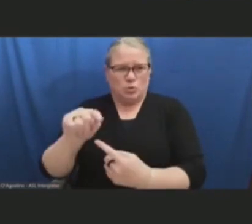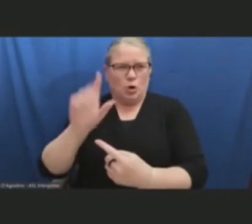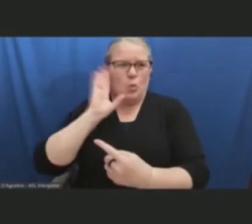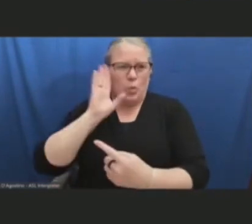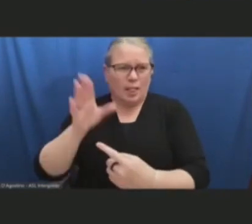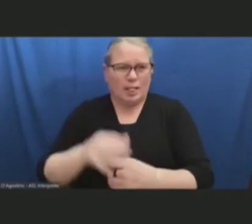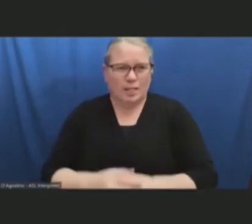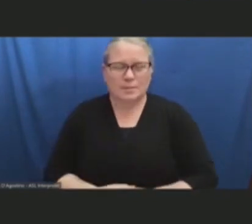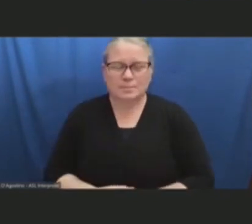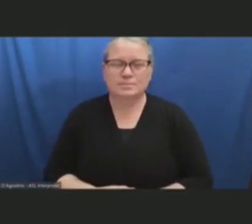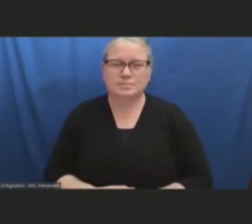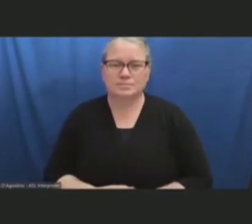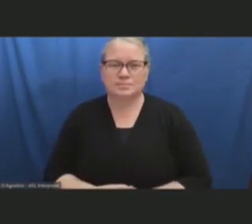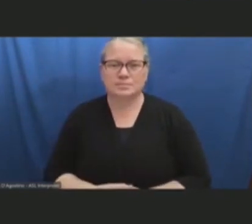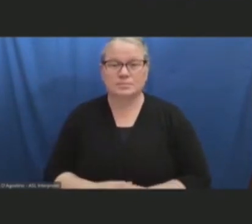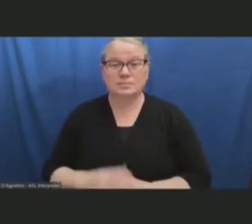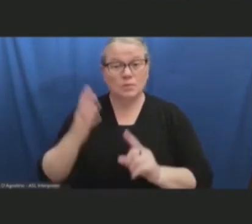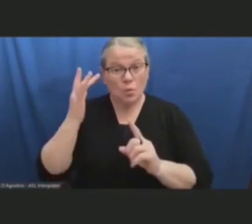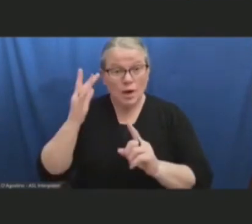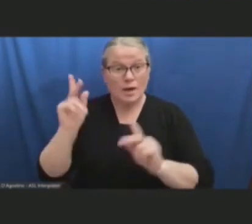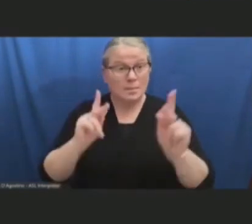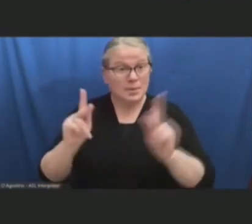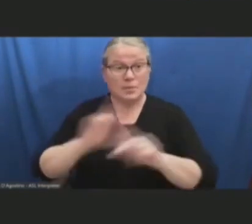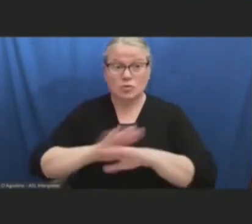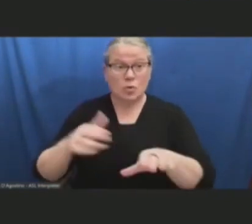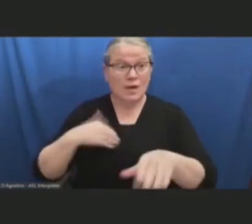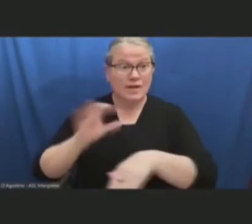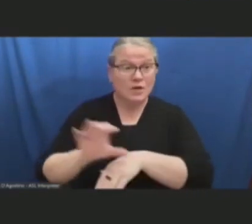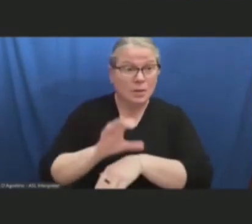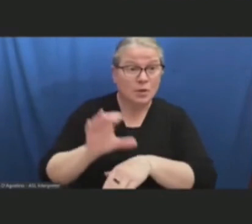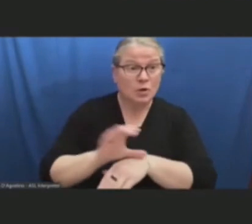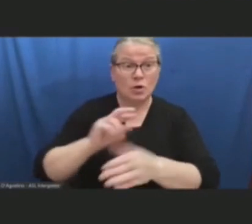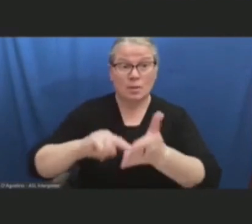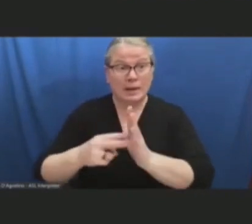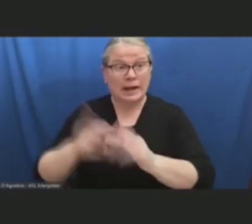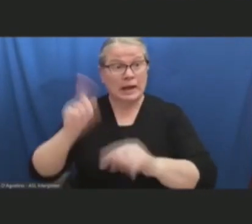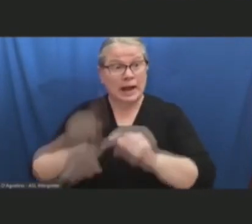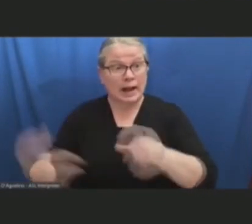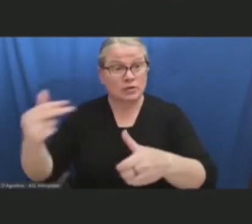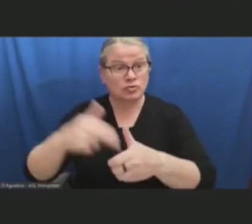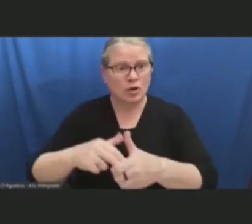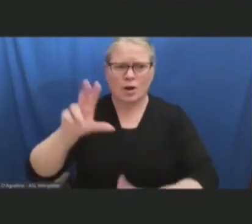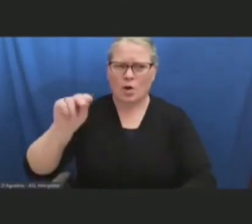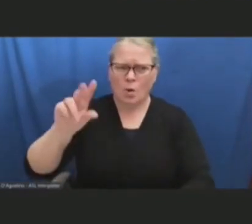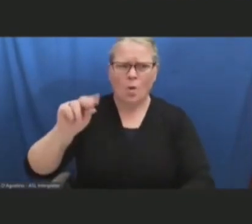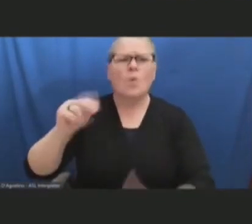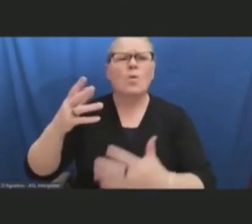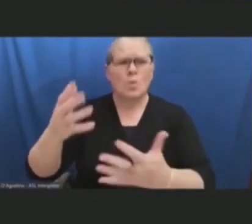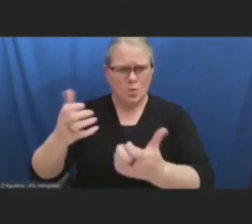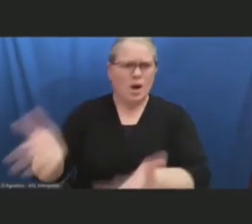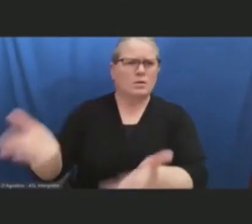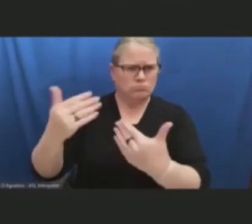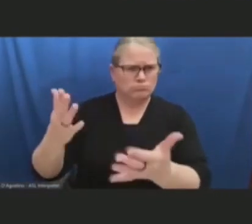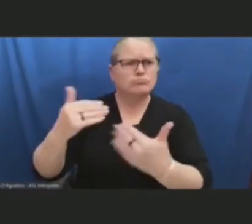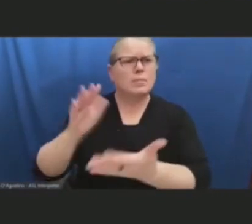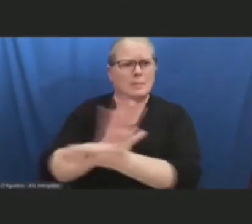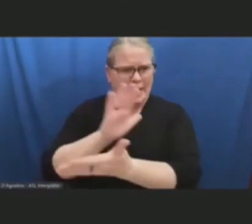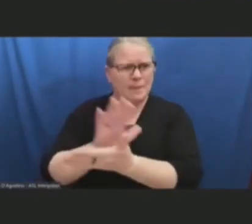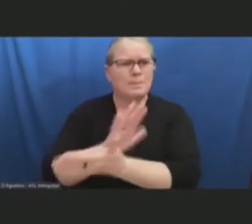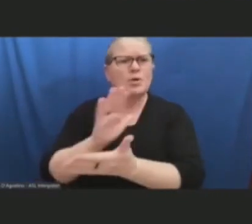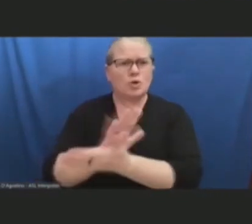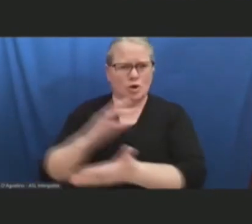sure that the lack of access to technology doesn't prevent good candidates from applying. So we did make